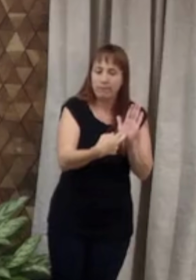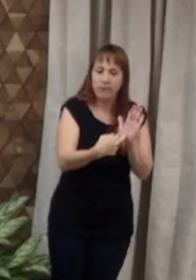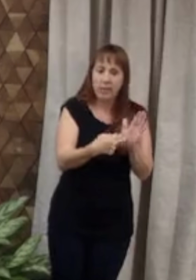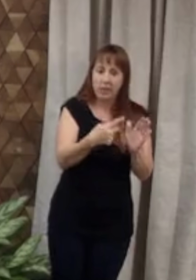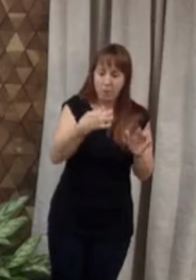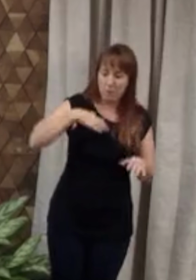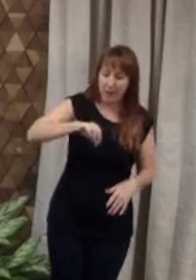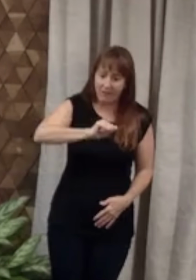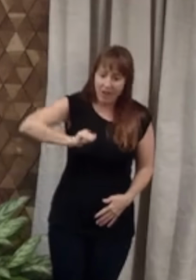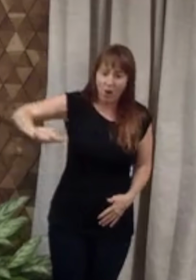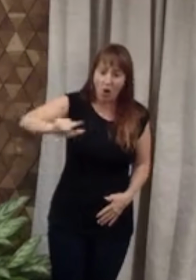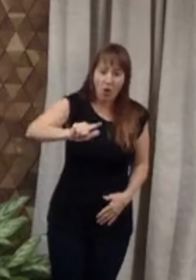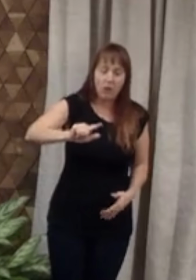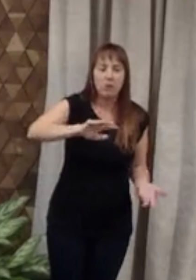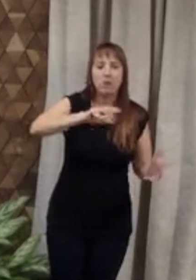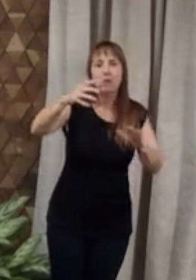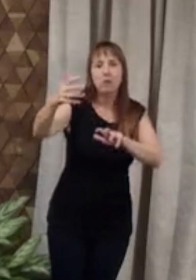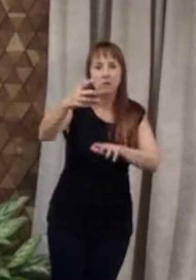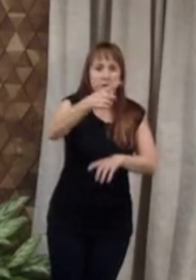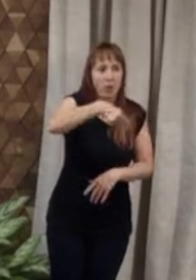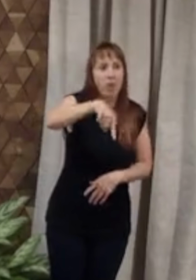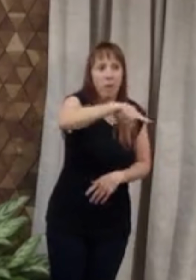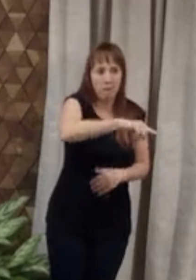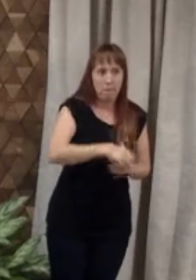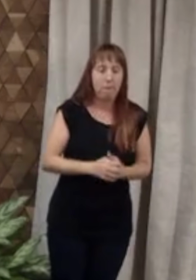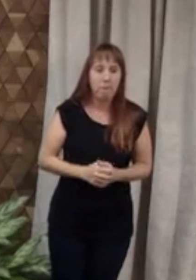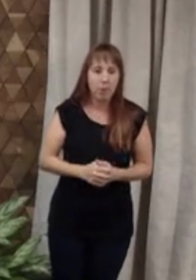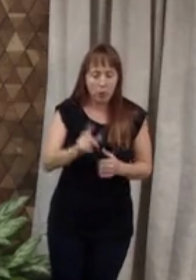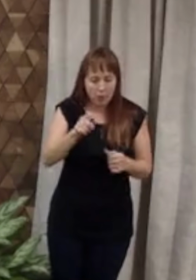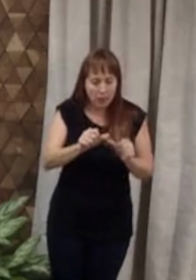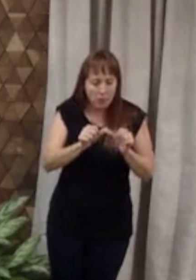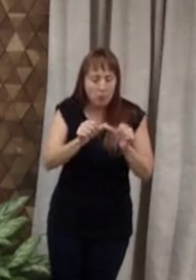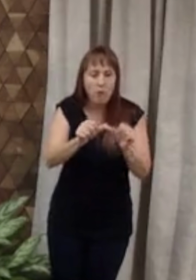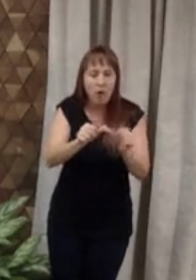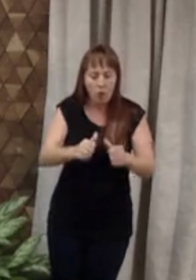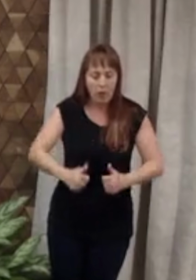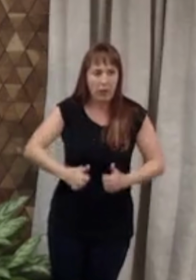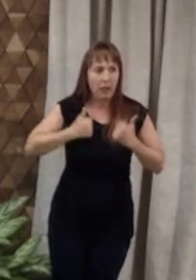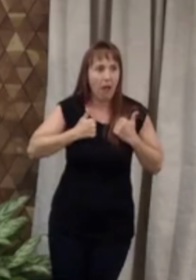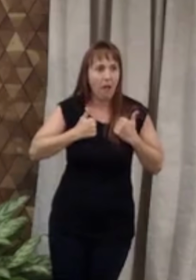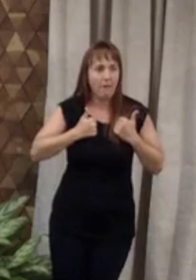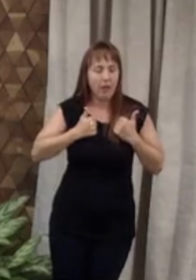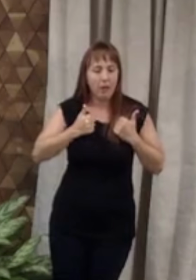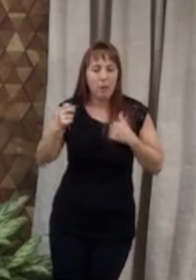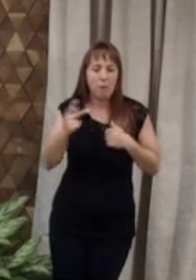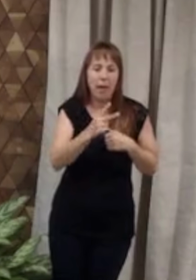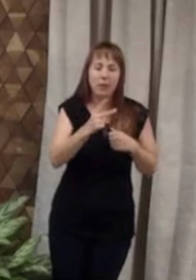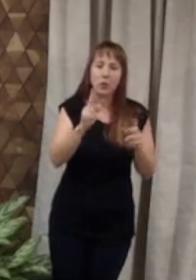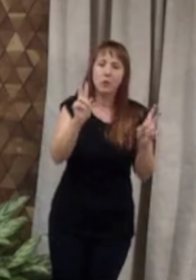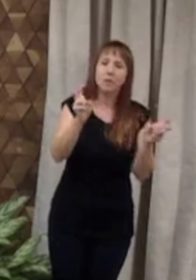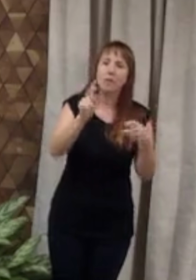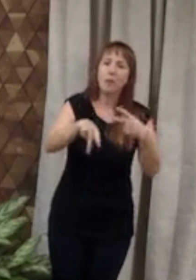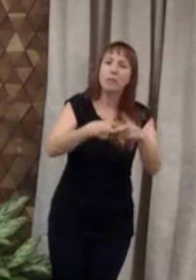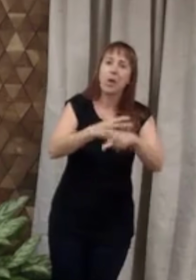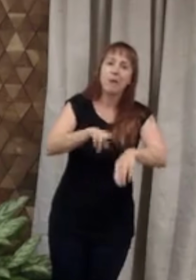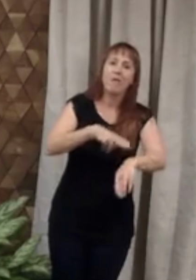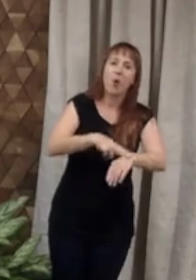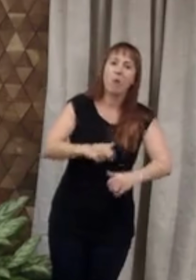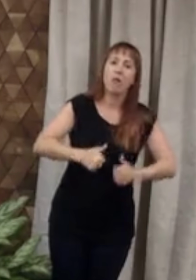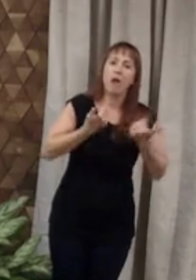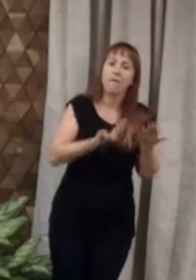all of us to get out of here. You know, so that we can move on with our lives and get back to some type of